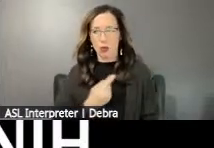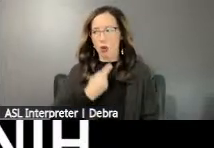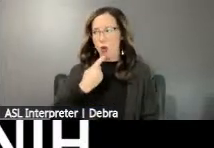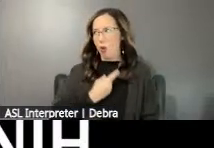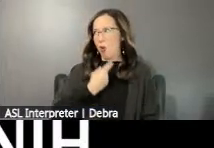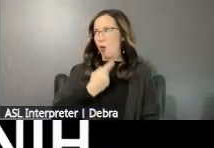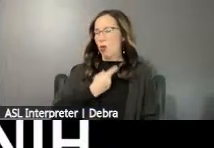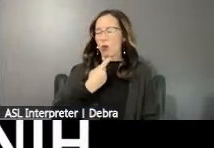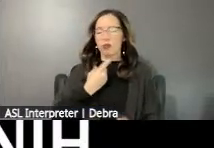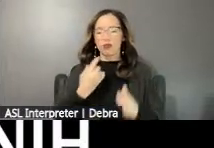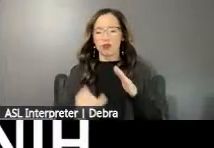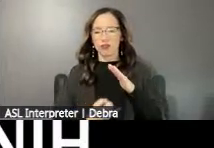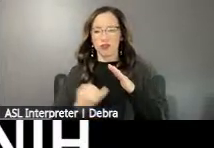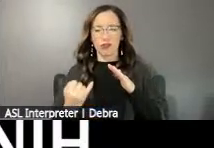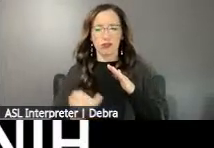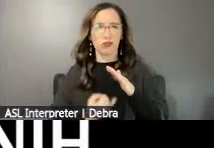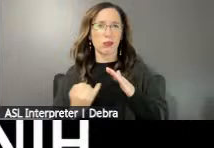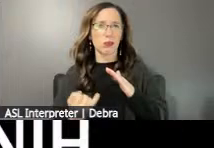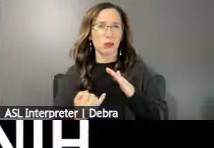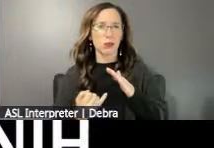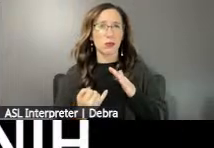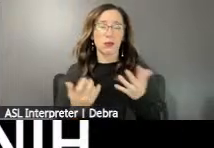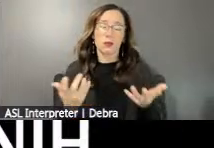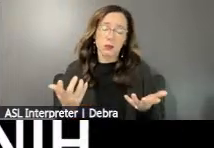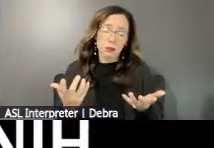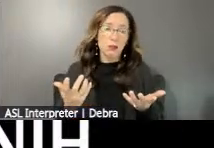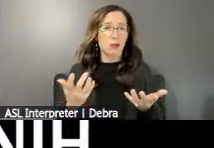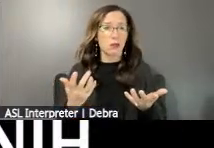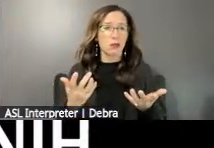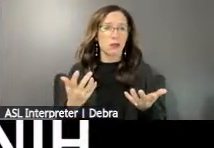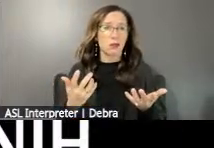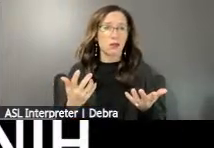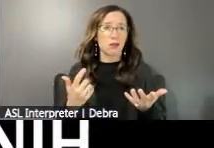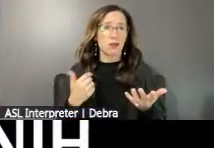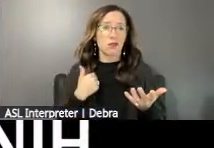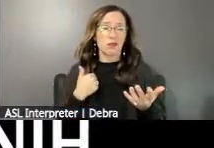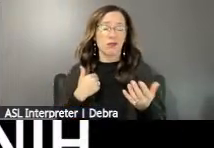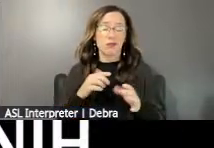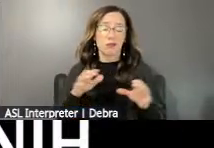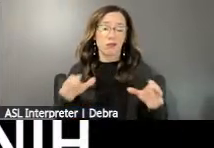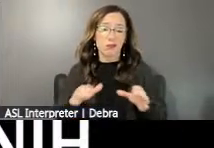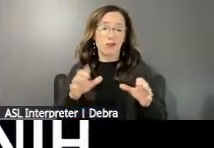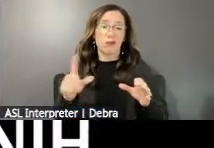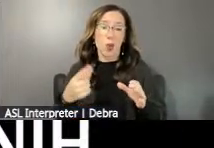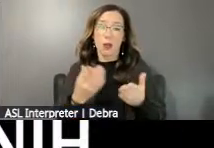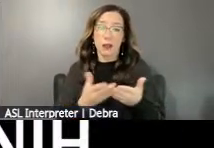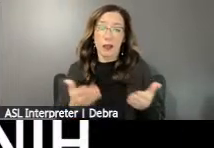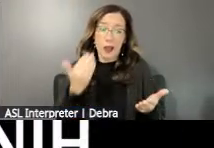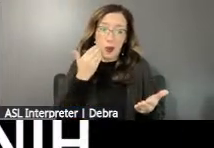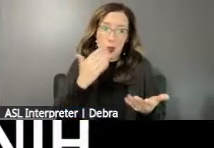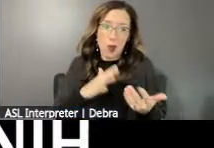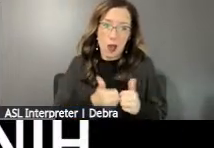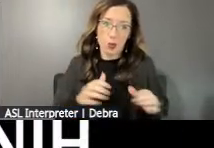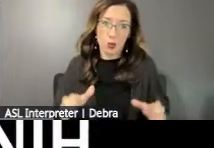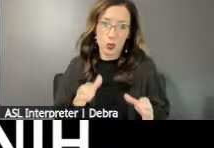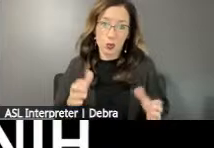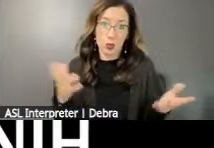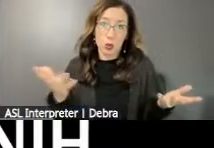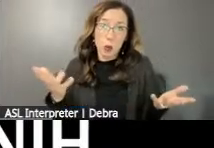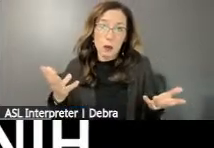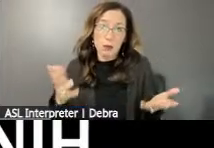was isolating, and so I did the only thing that I really knew how to do, which was research.